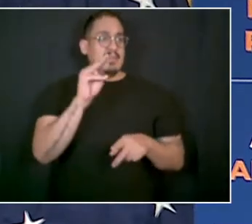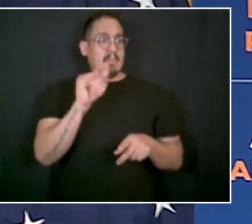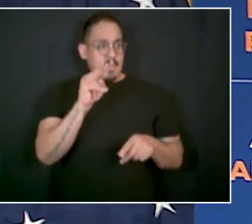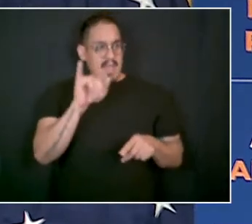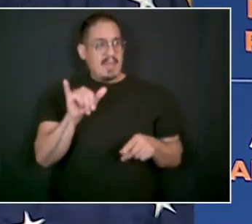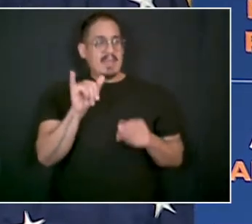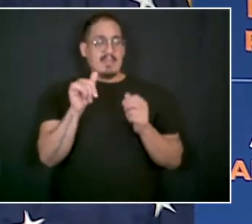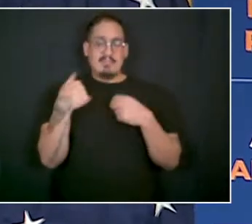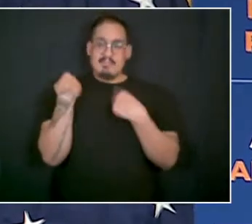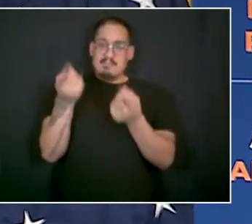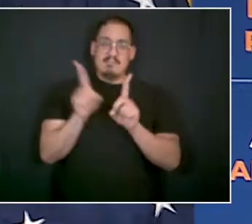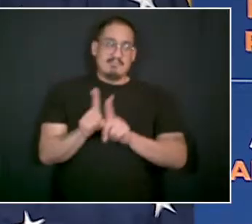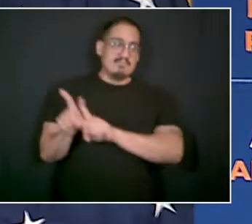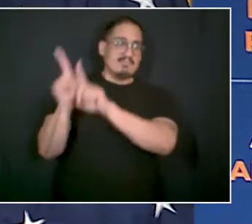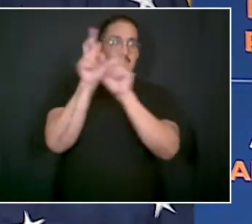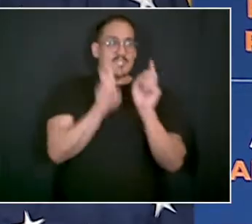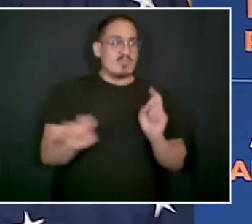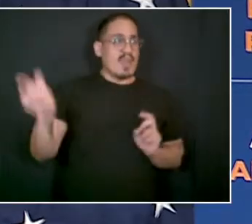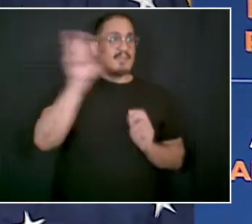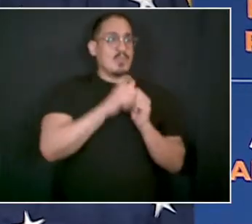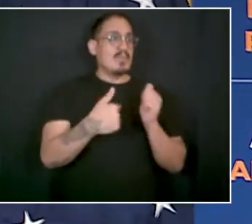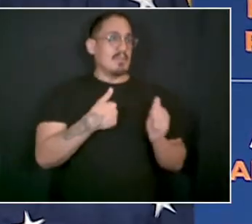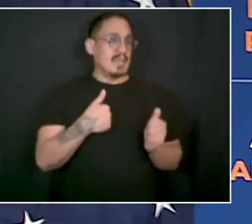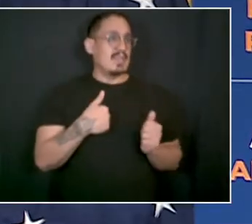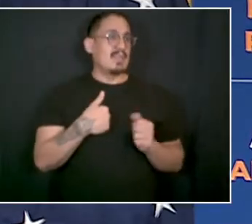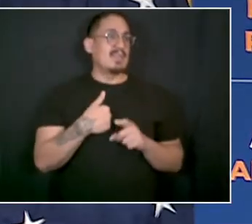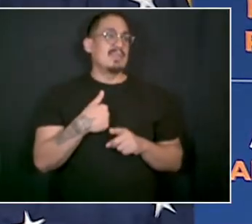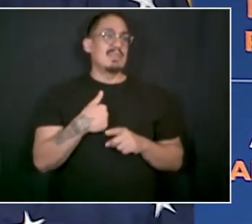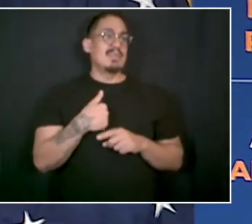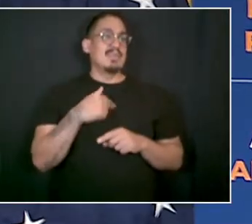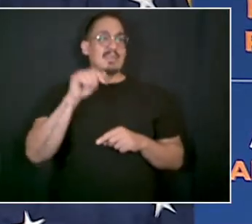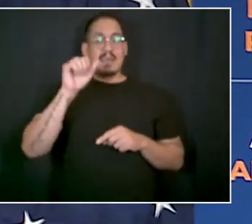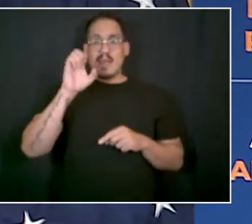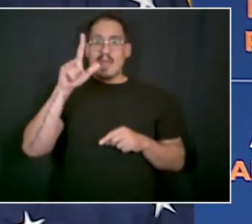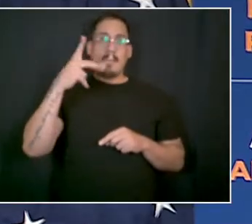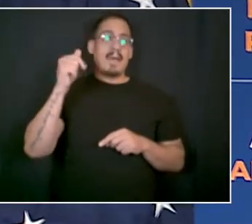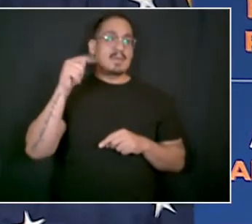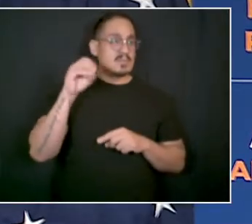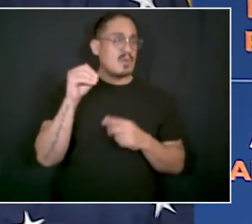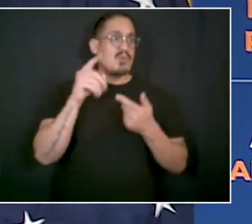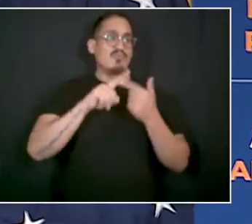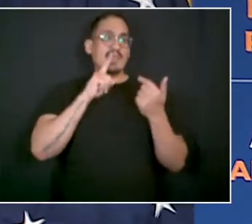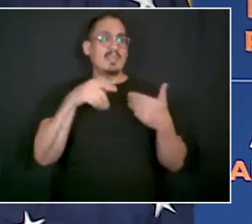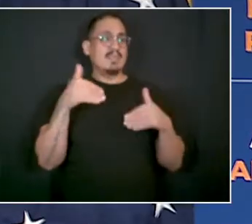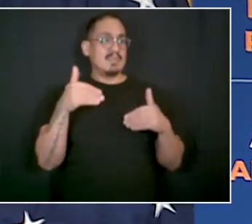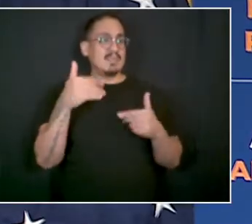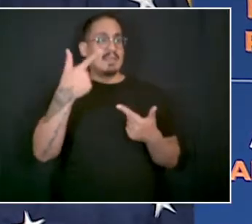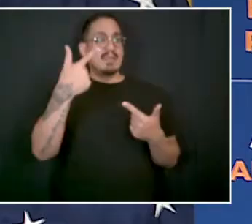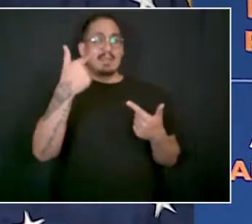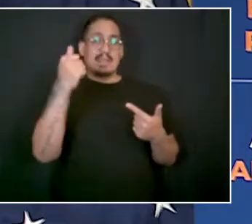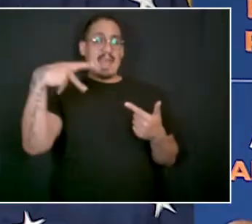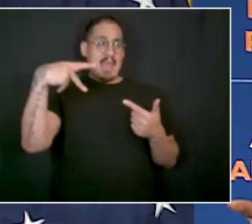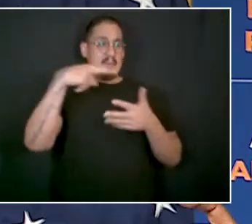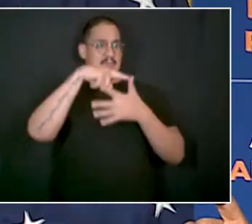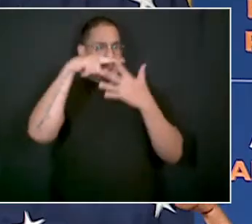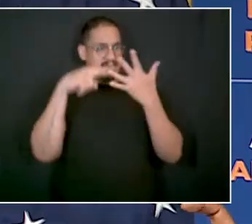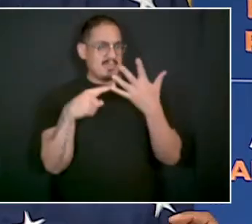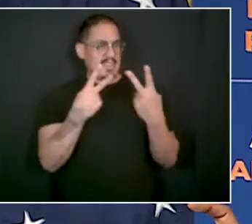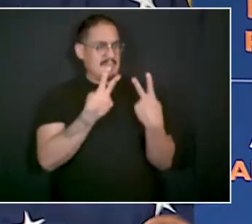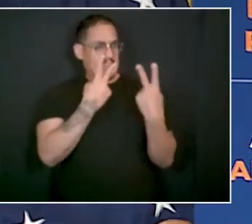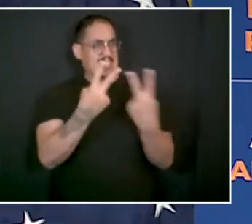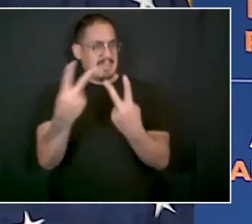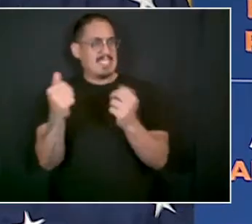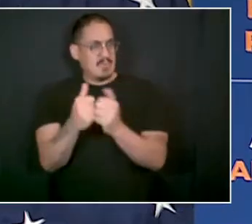a dreamer and has been very compassionate about this issue. So I'm not sure where that came from. That's part of the all